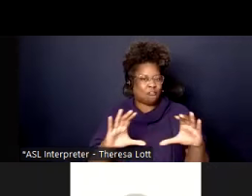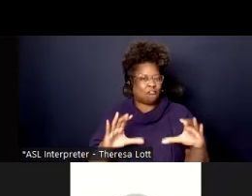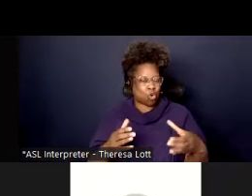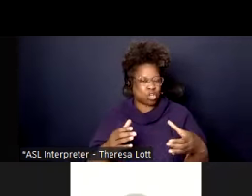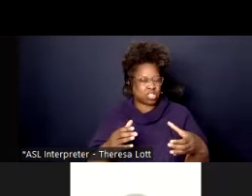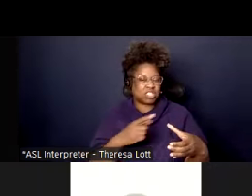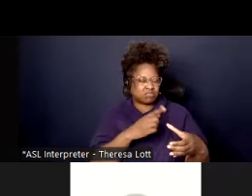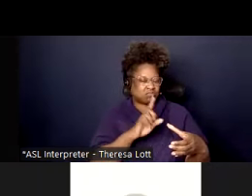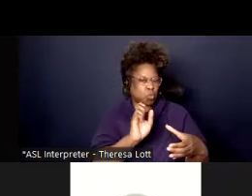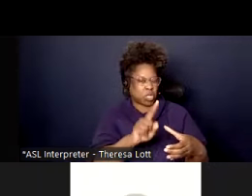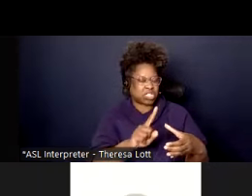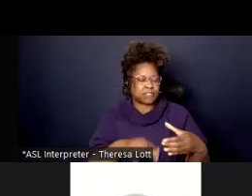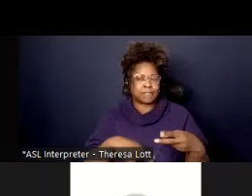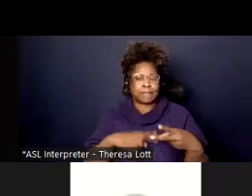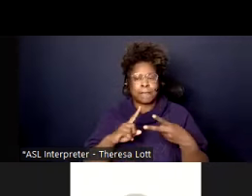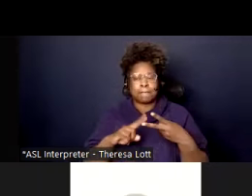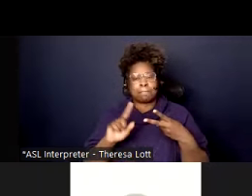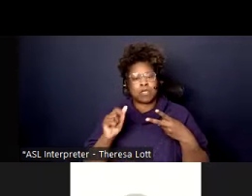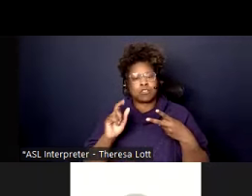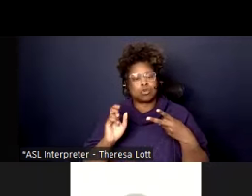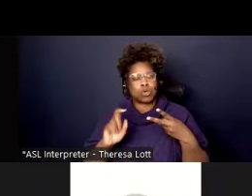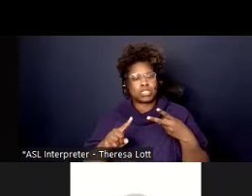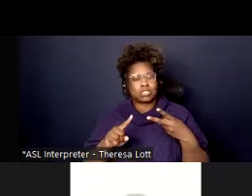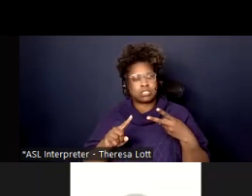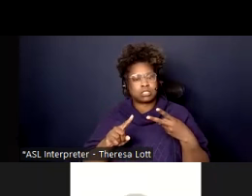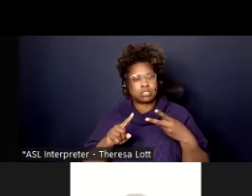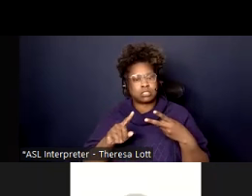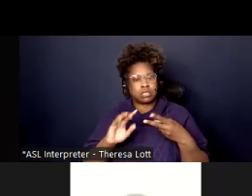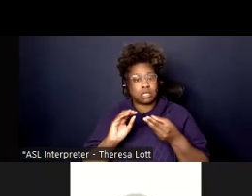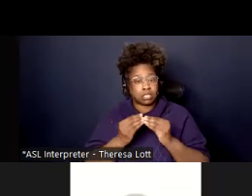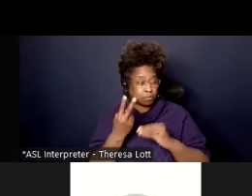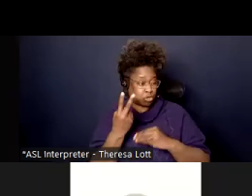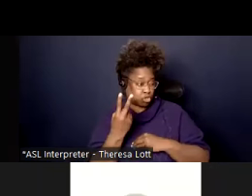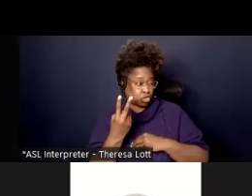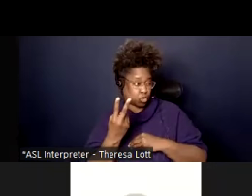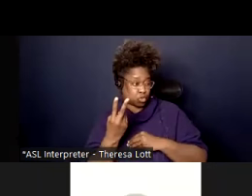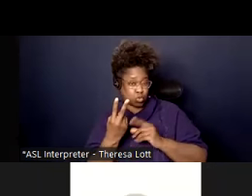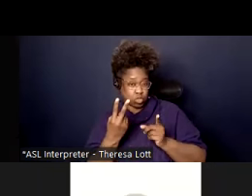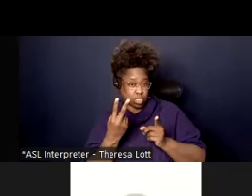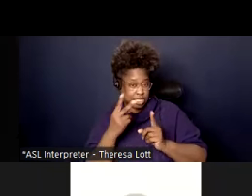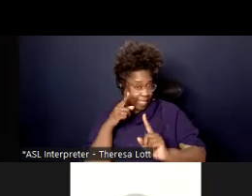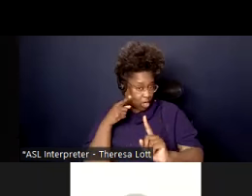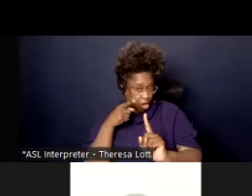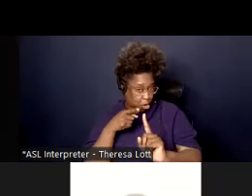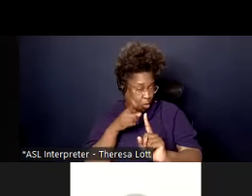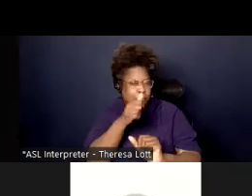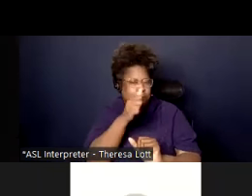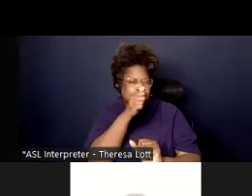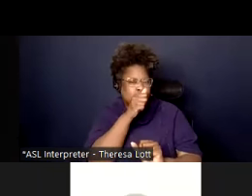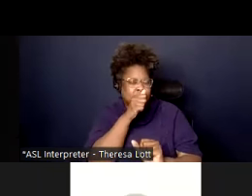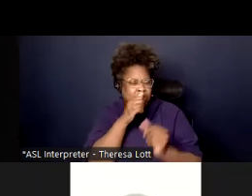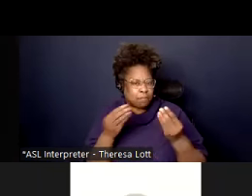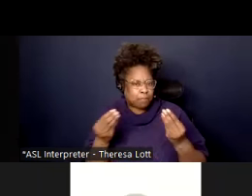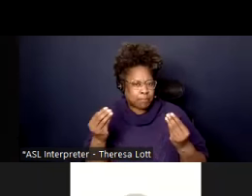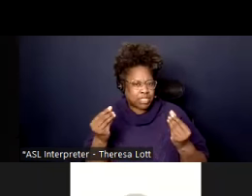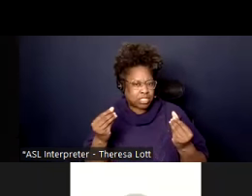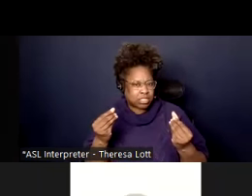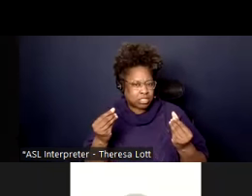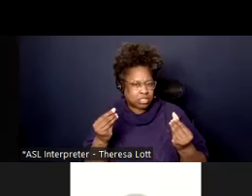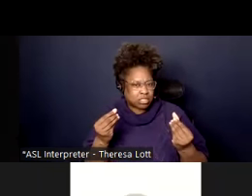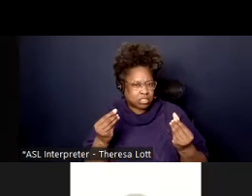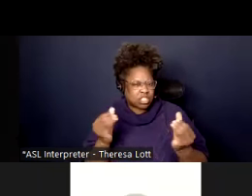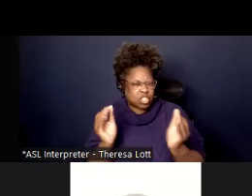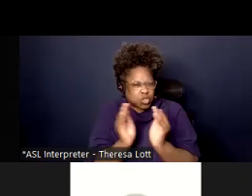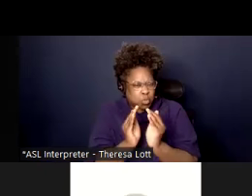The other one is that this goal number 2 that's on the screen is for private property, small scale green infrastructure.